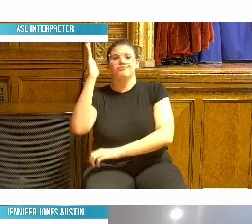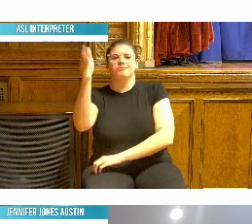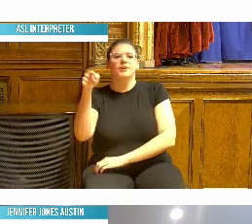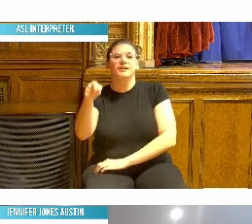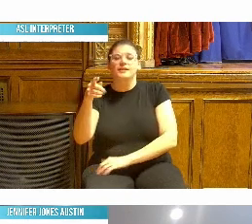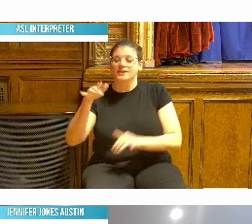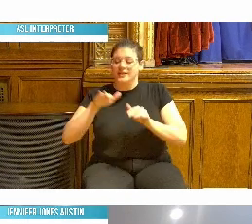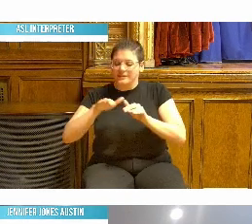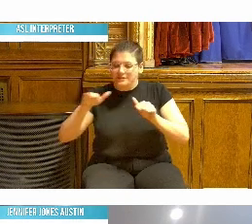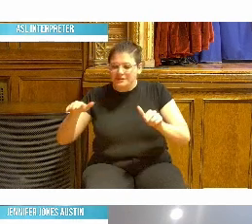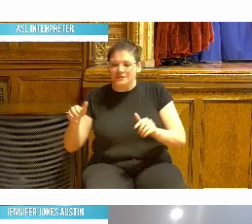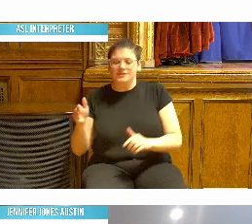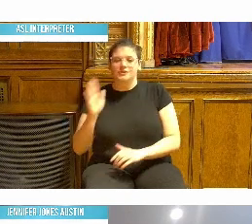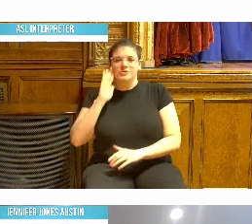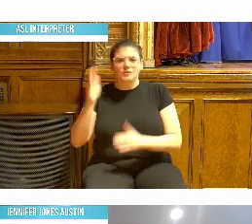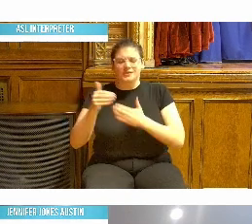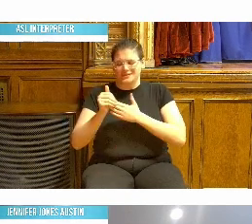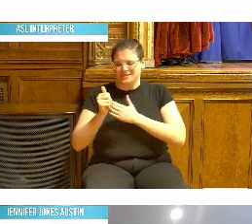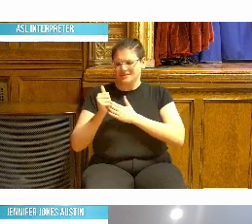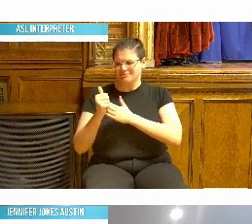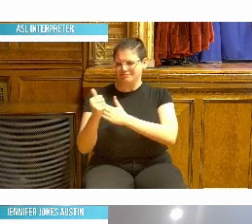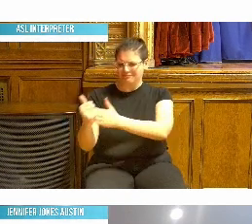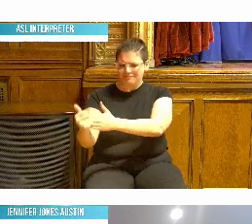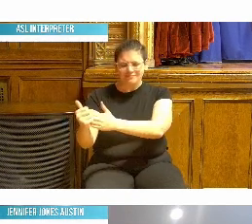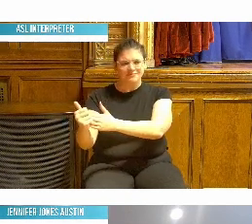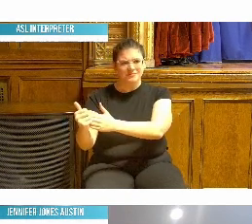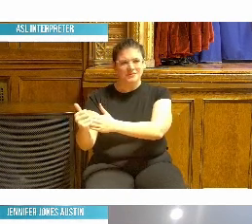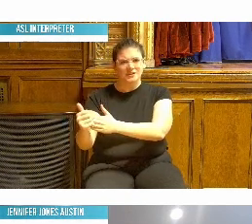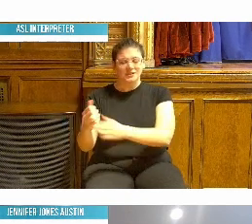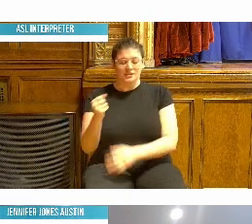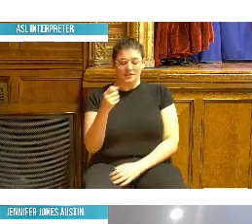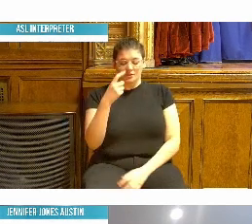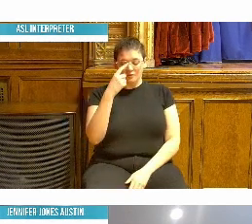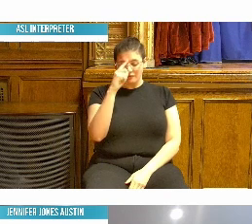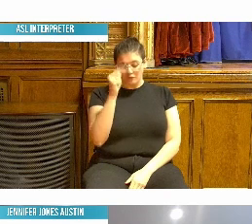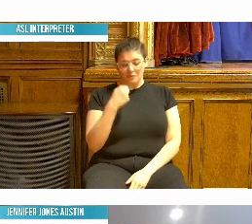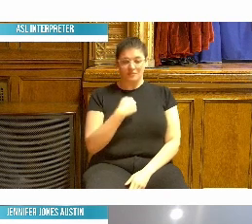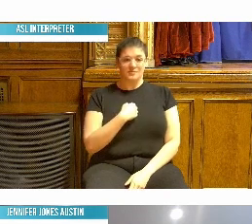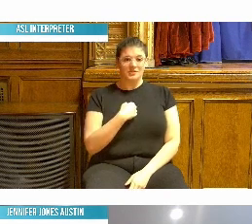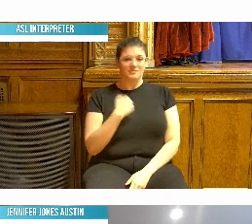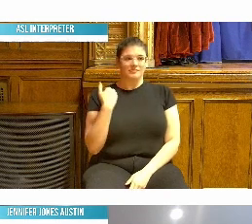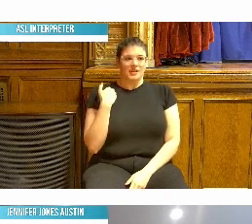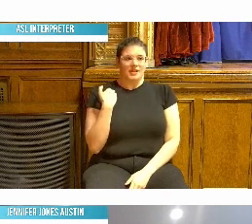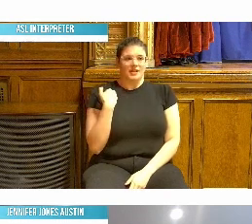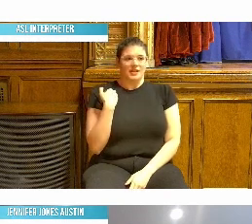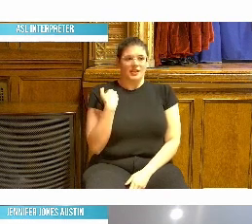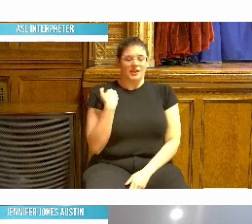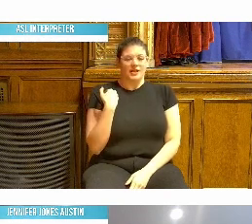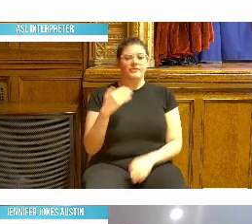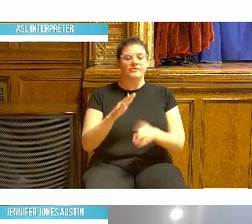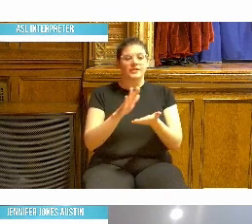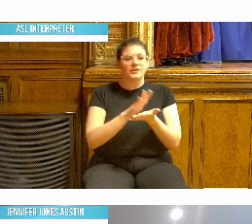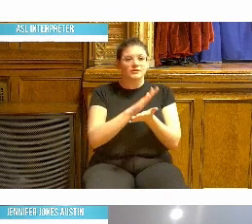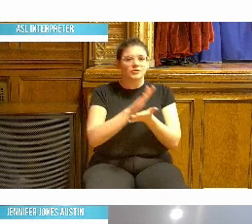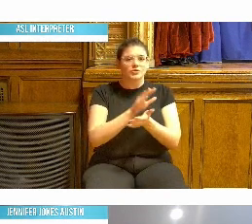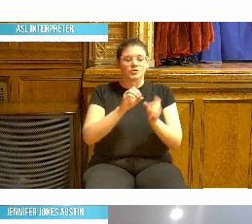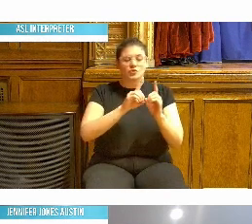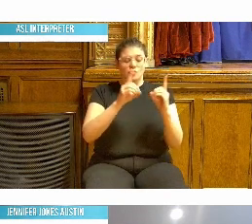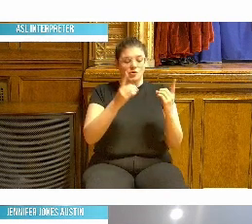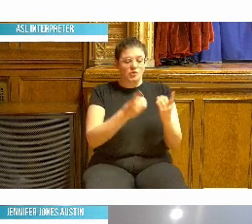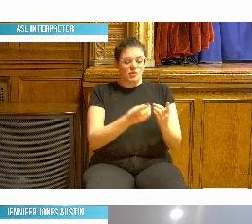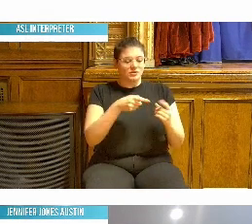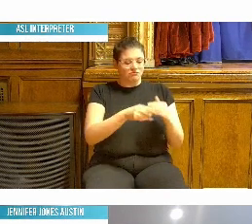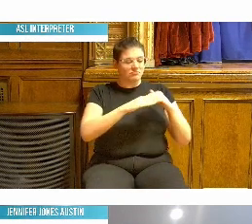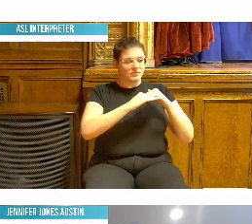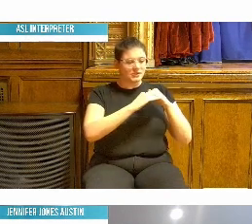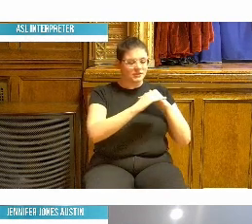will lead the way. So for me, having a stable school district, having neighborhoods that have